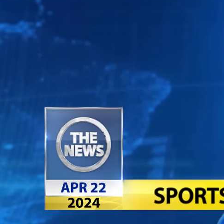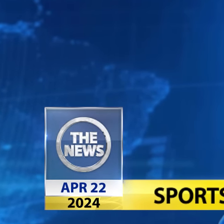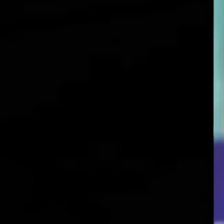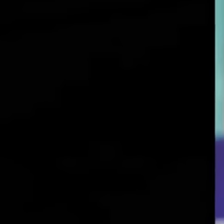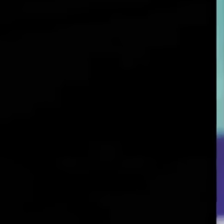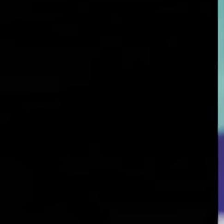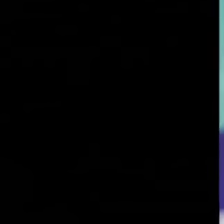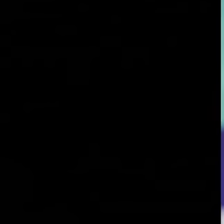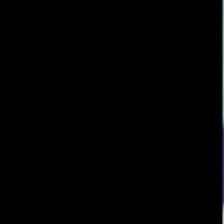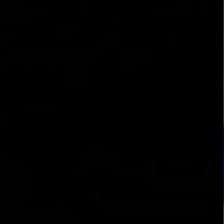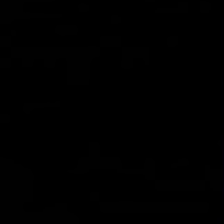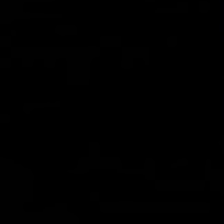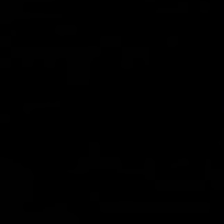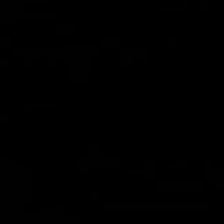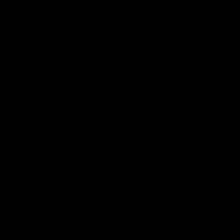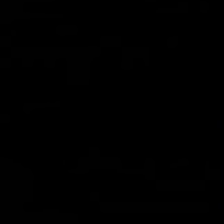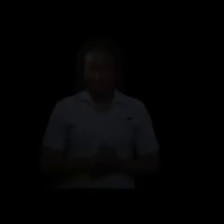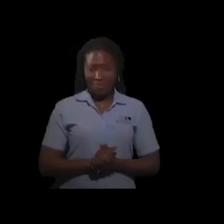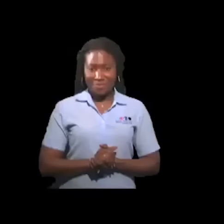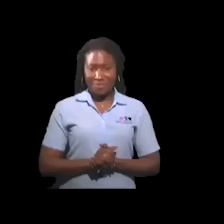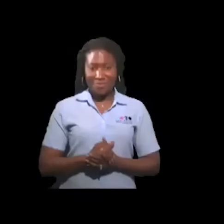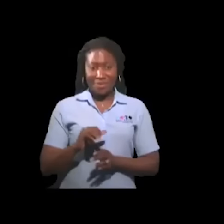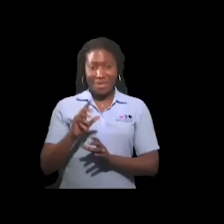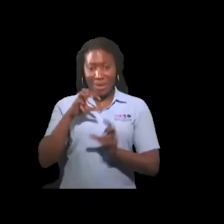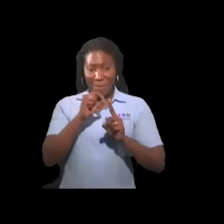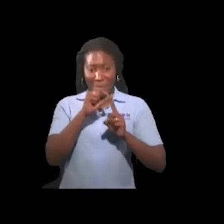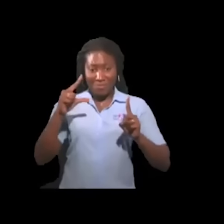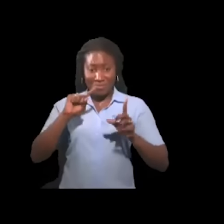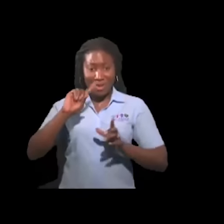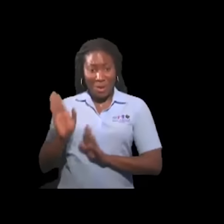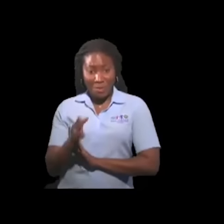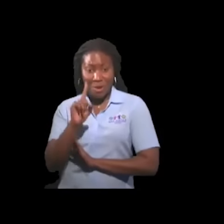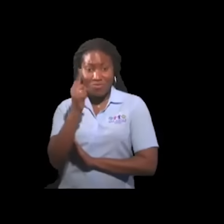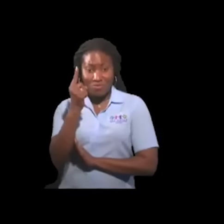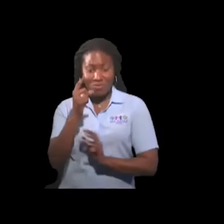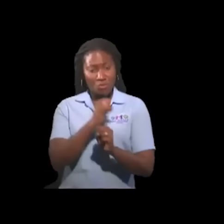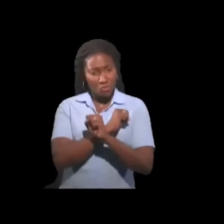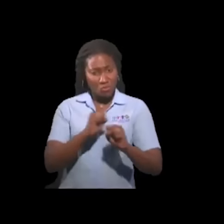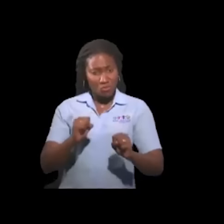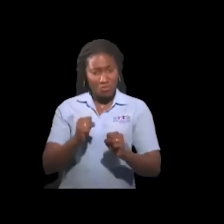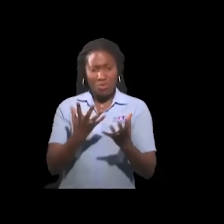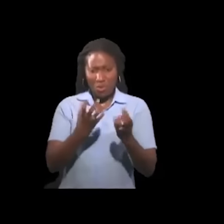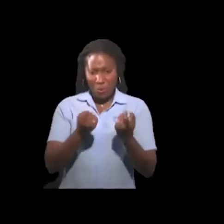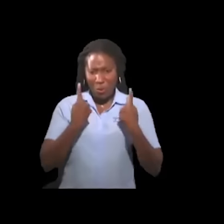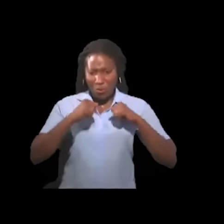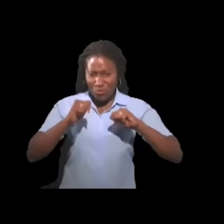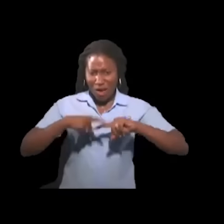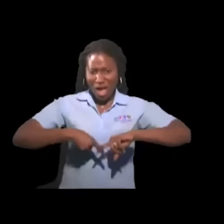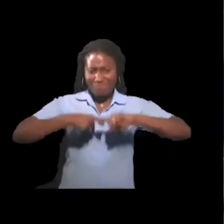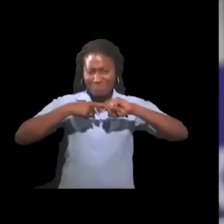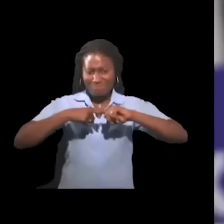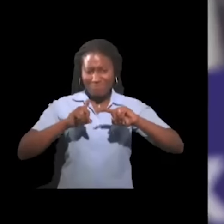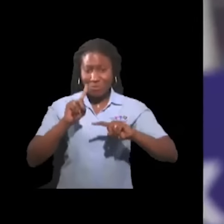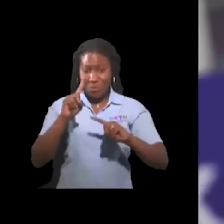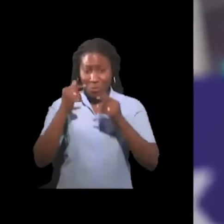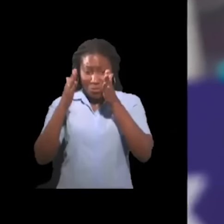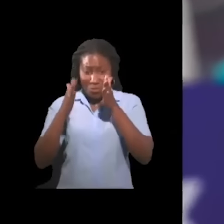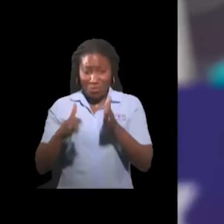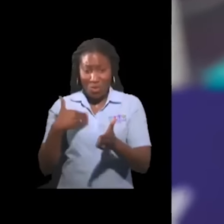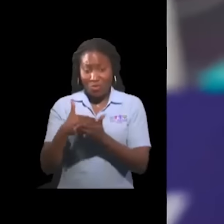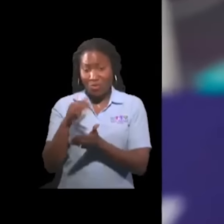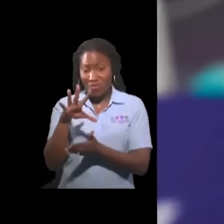details. Batting first, Pakistan puts on a solid performance with the bat as they look to even the series. Sidra Ali had an even